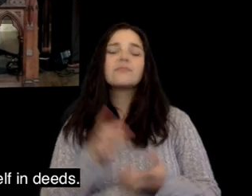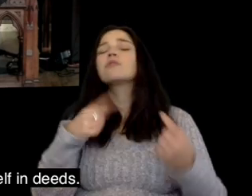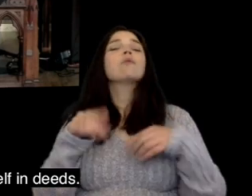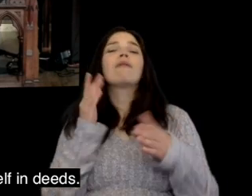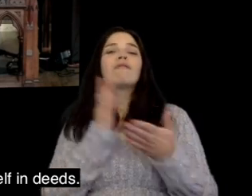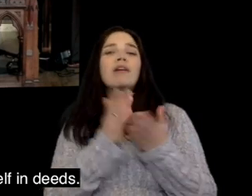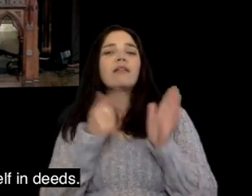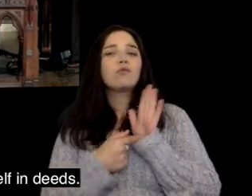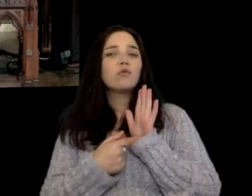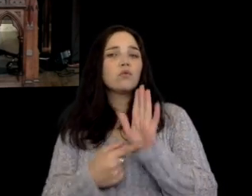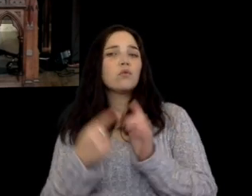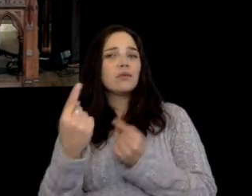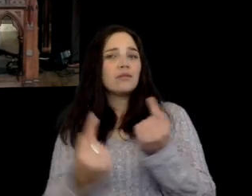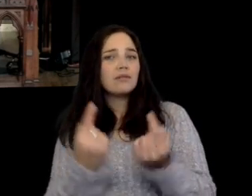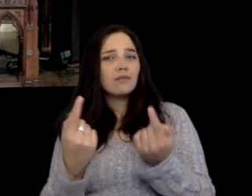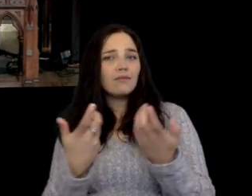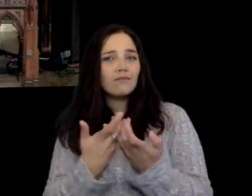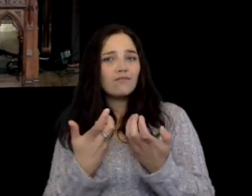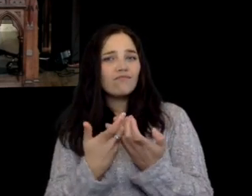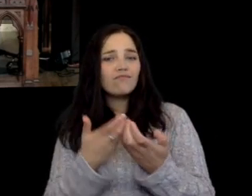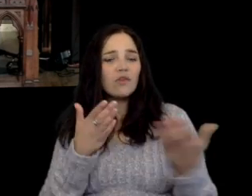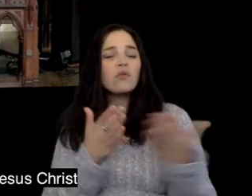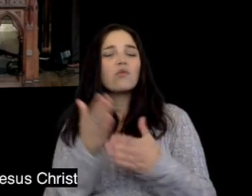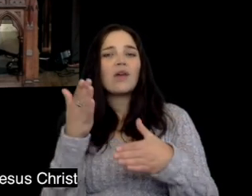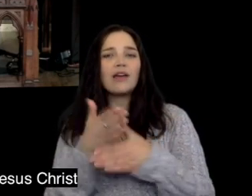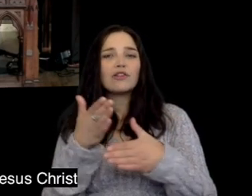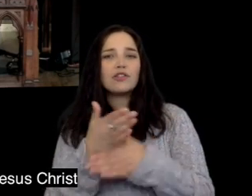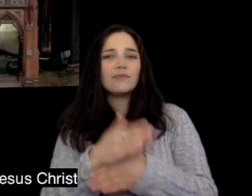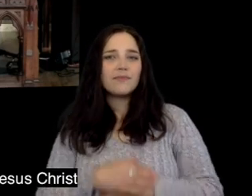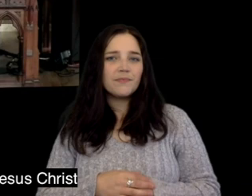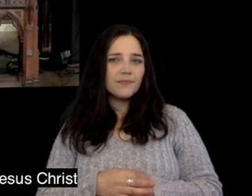So our faith has to show itself in deeds.